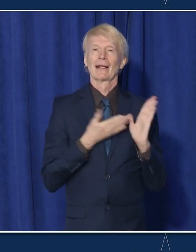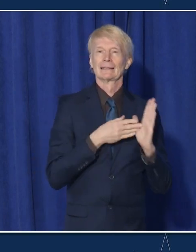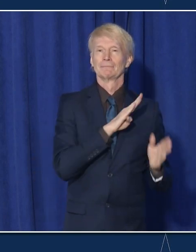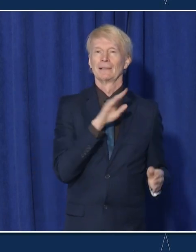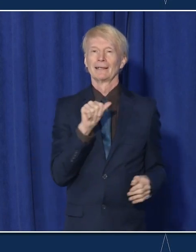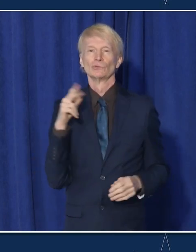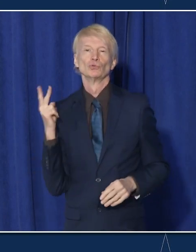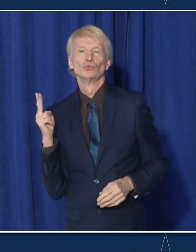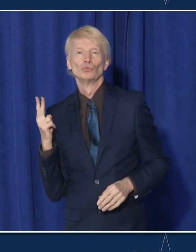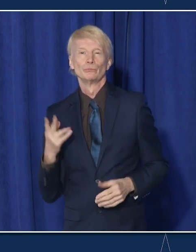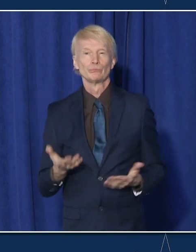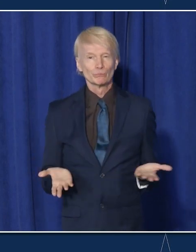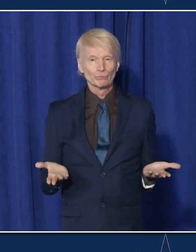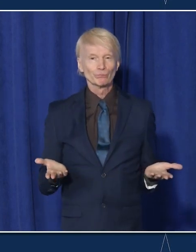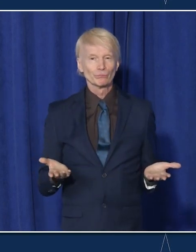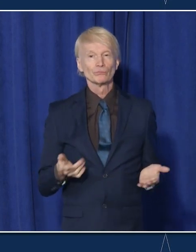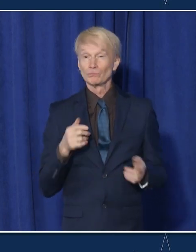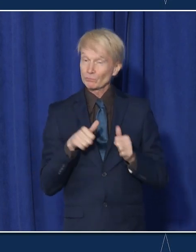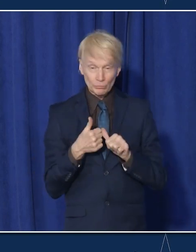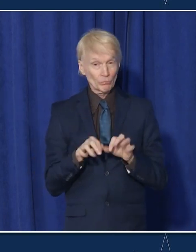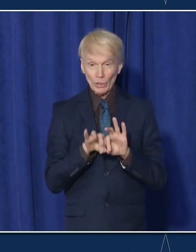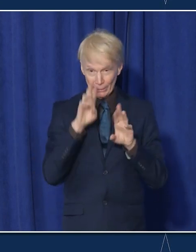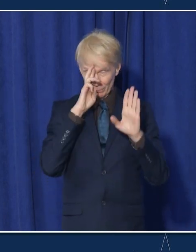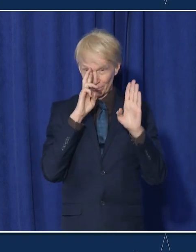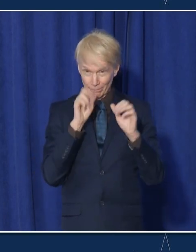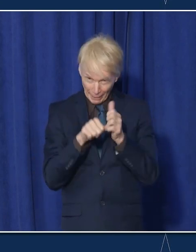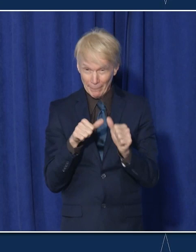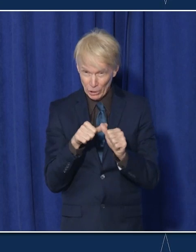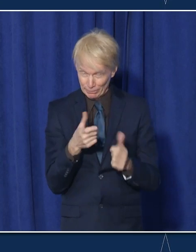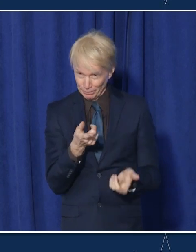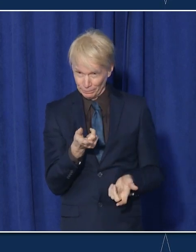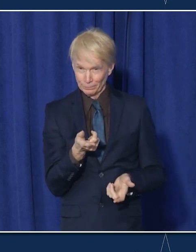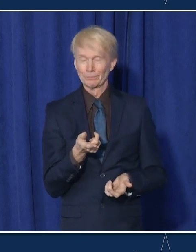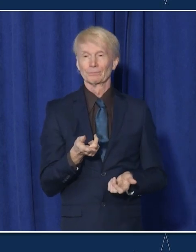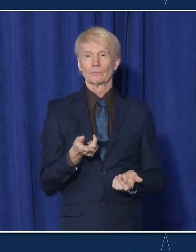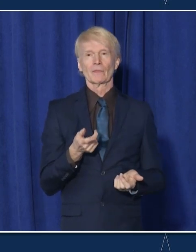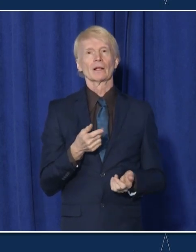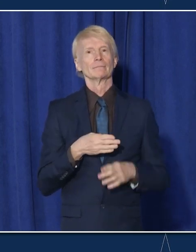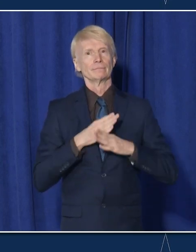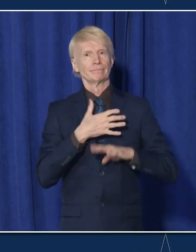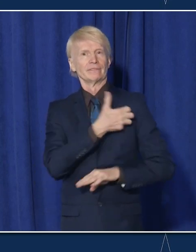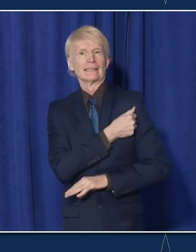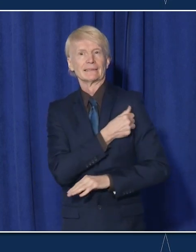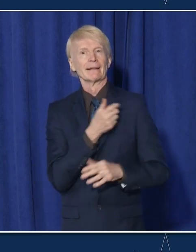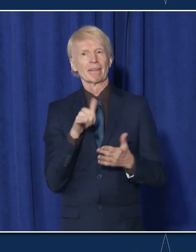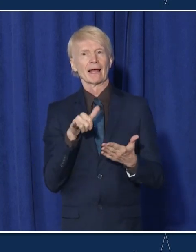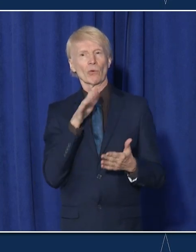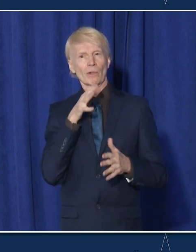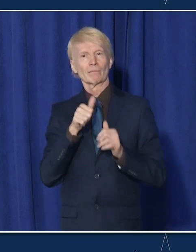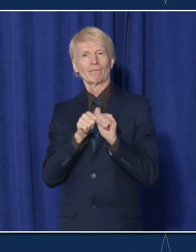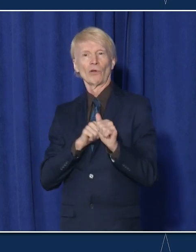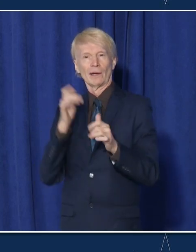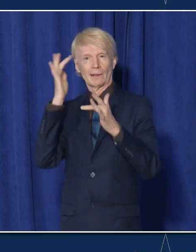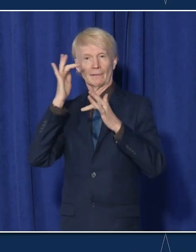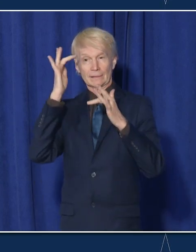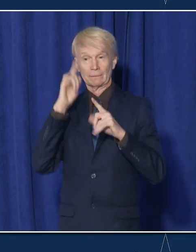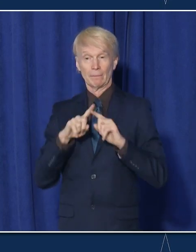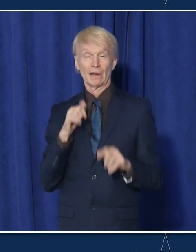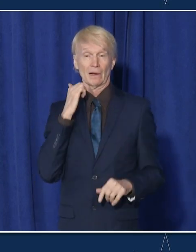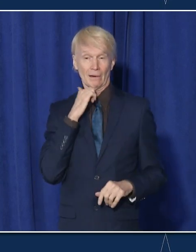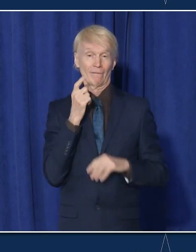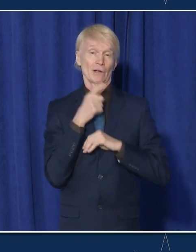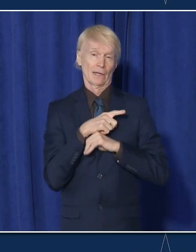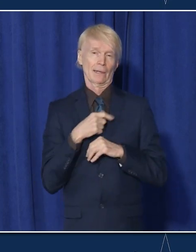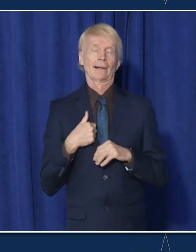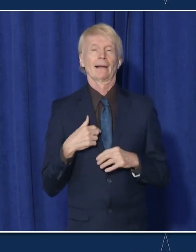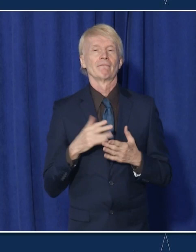The most important thing is to be vaccinated, especially in terms of preventing that severe illness. But with every passing day, I am more confident